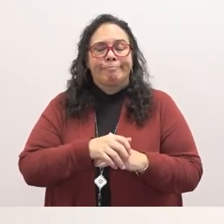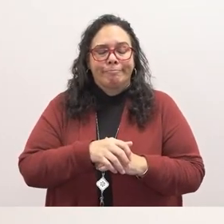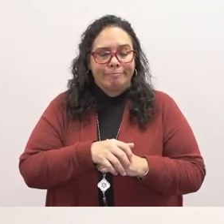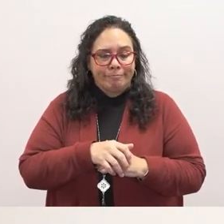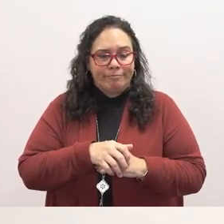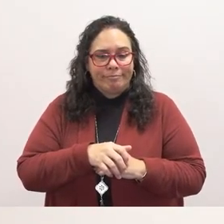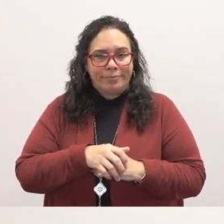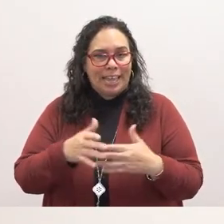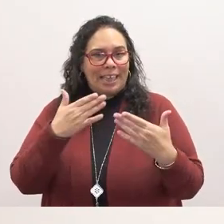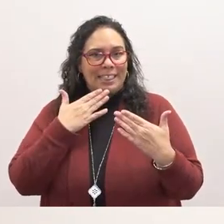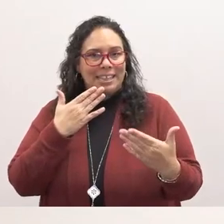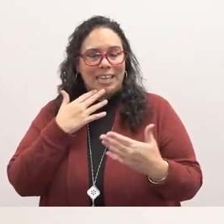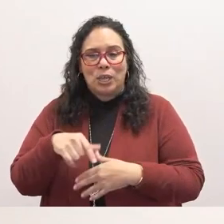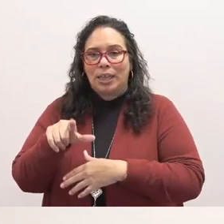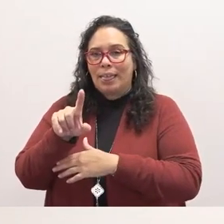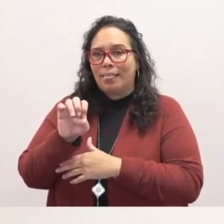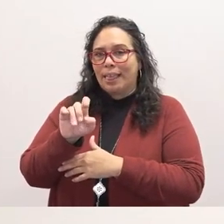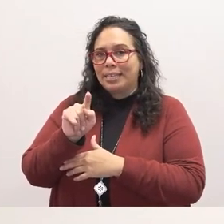Thank you, Letitia.